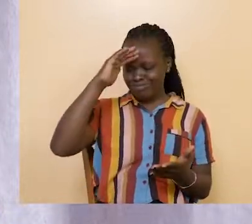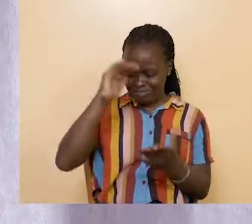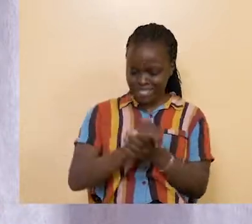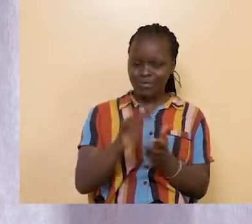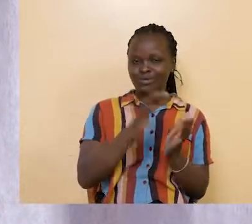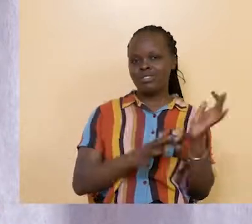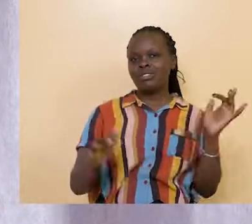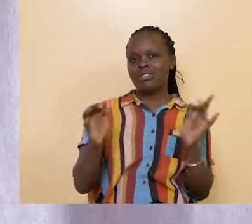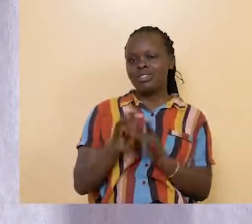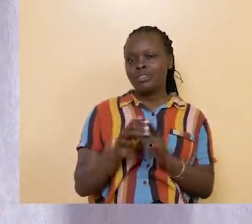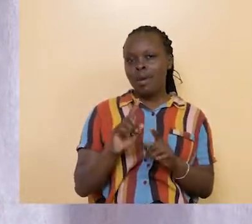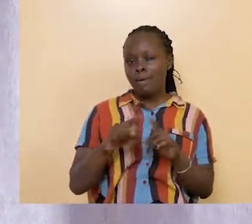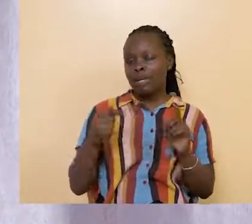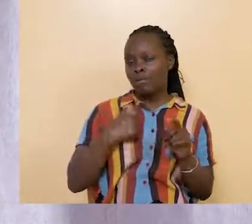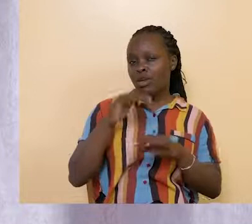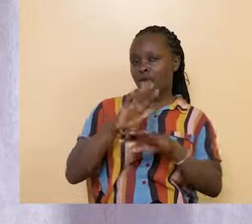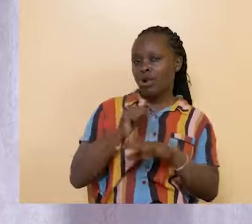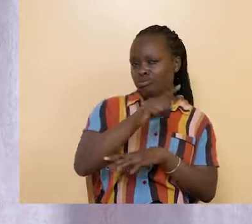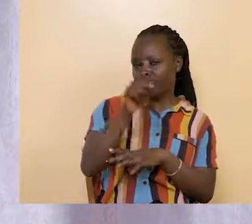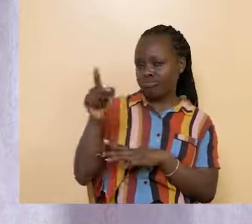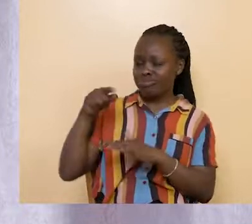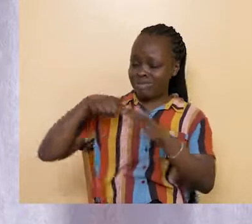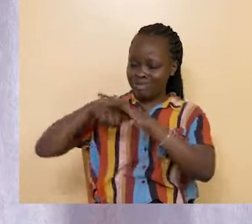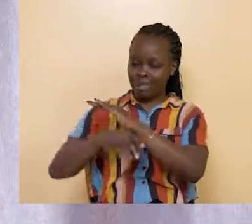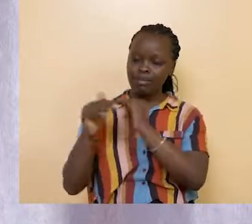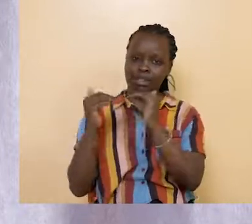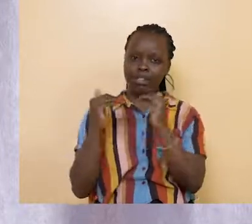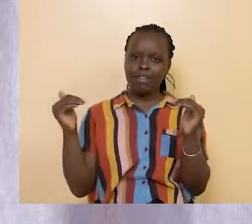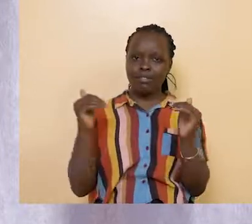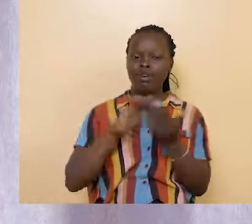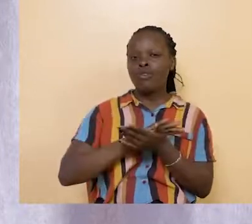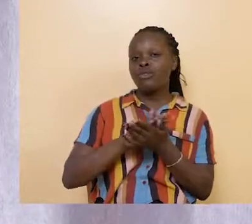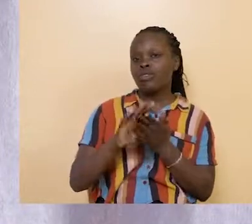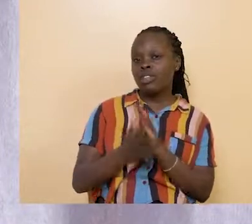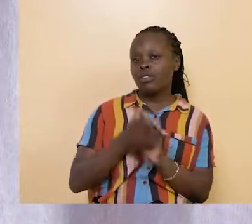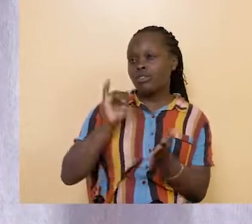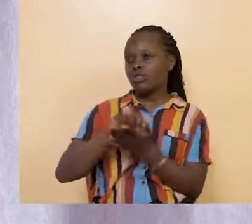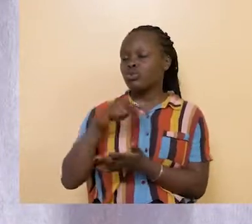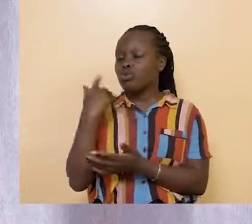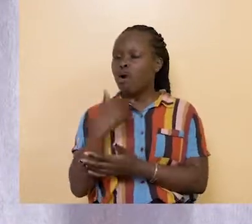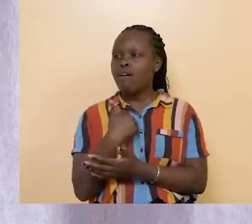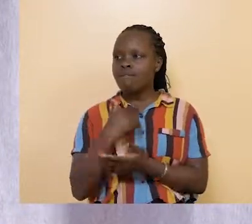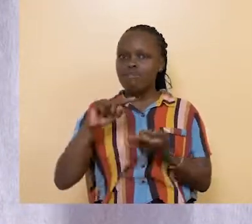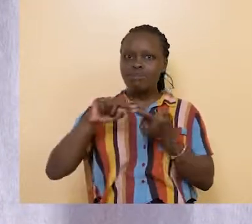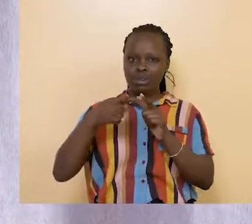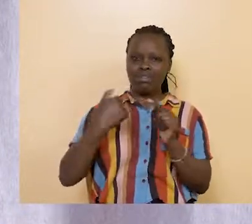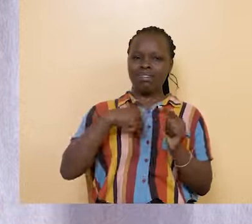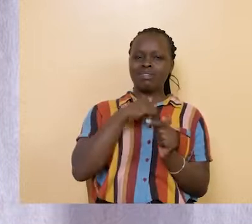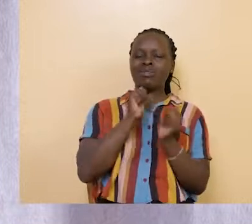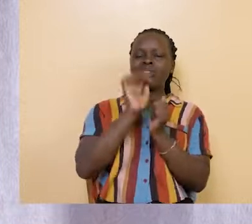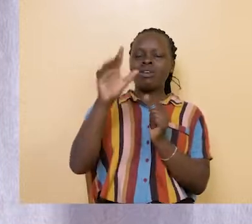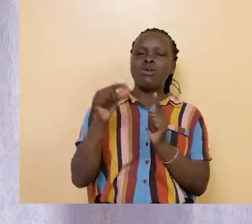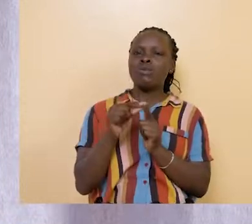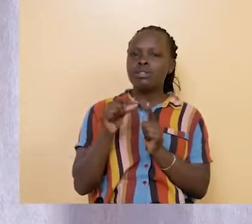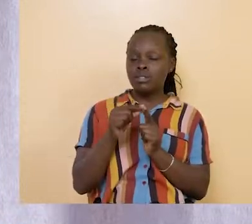Jesus. But I call us to even a deeper level, to forgive those who have forgiven, those who have broken us with their